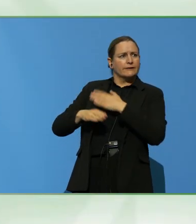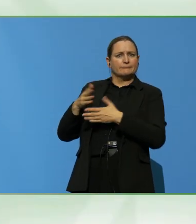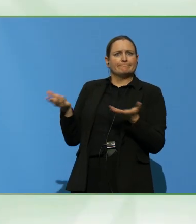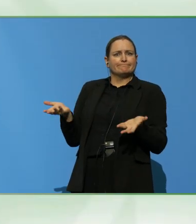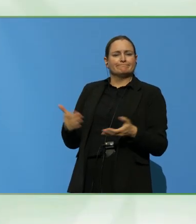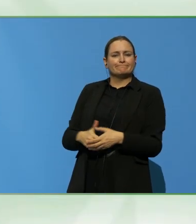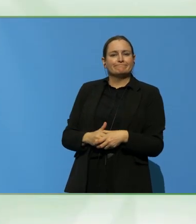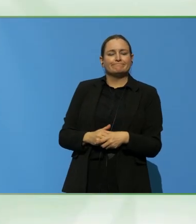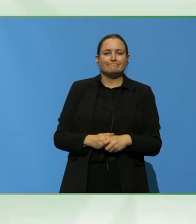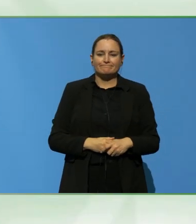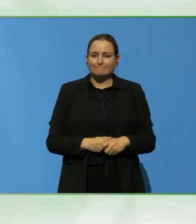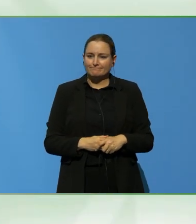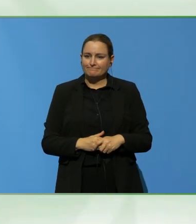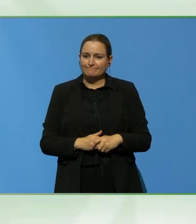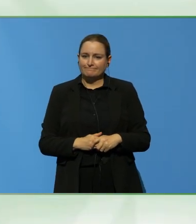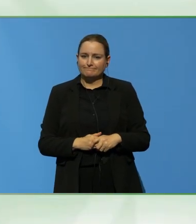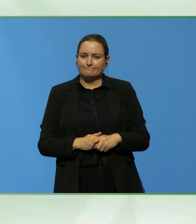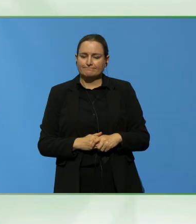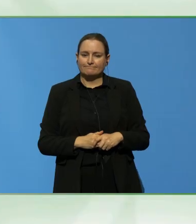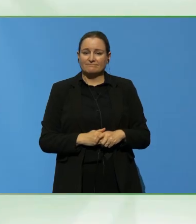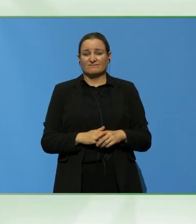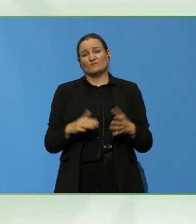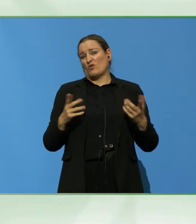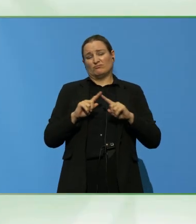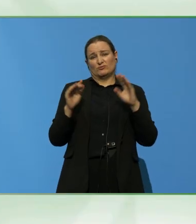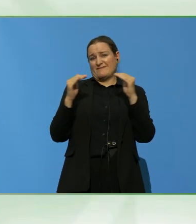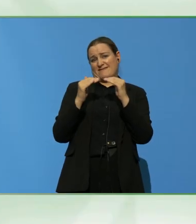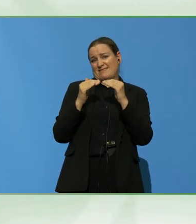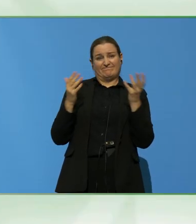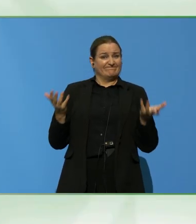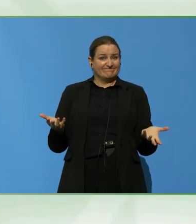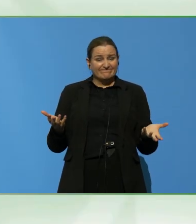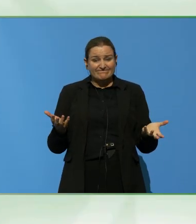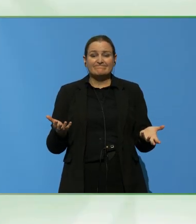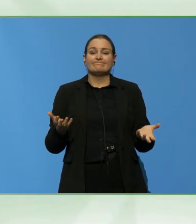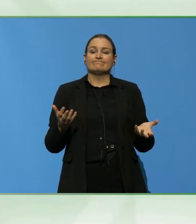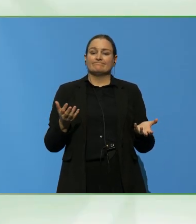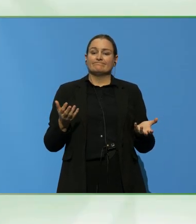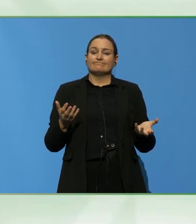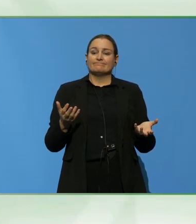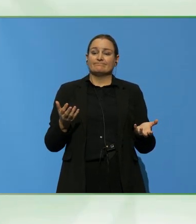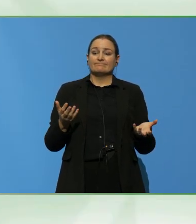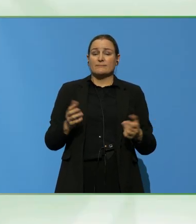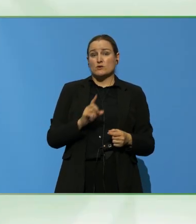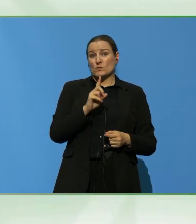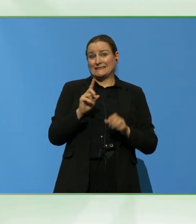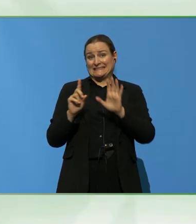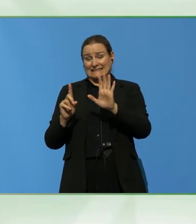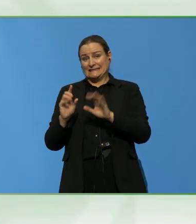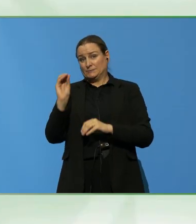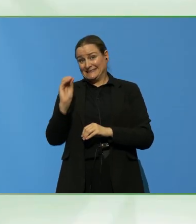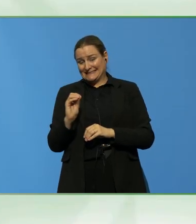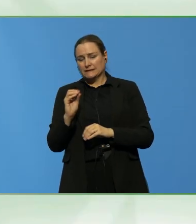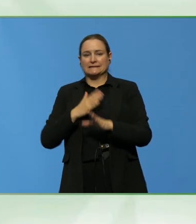TV, and it's estimated that 16% of us globally experience disability, but